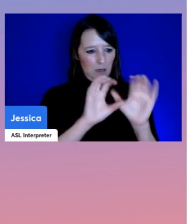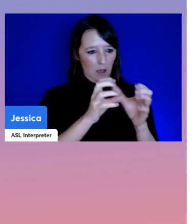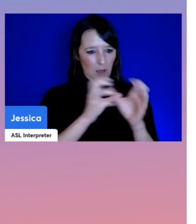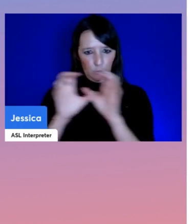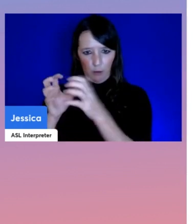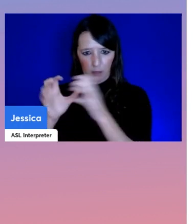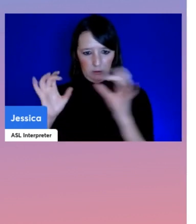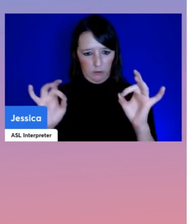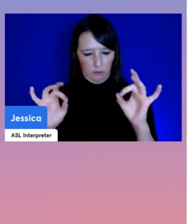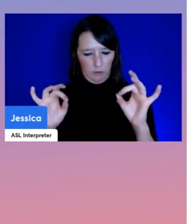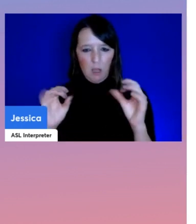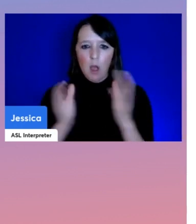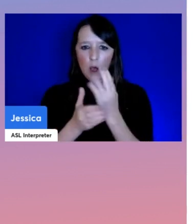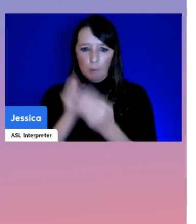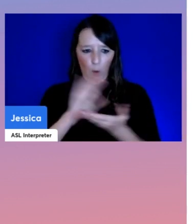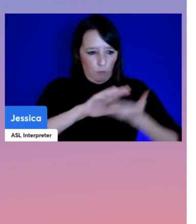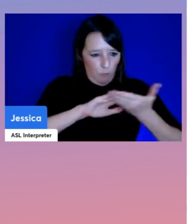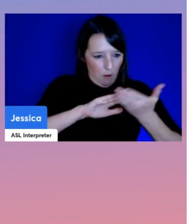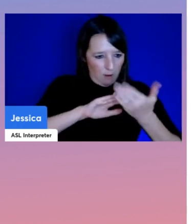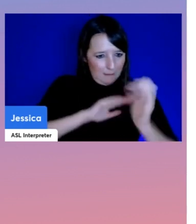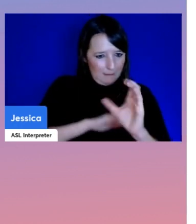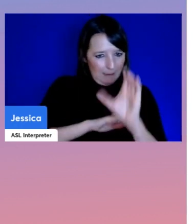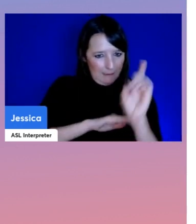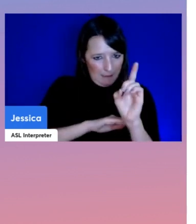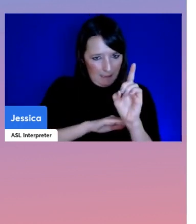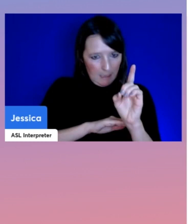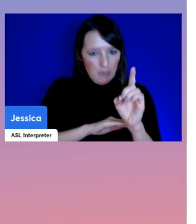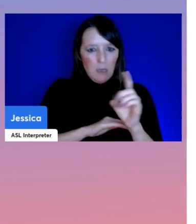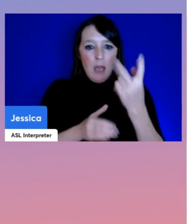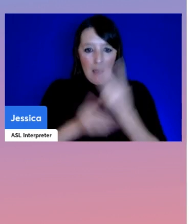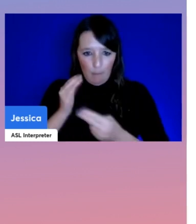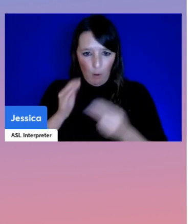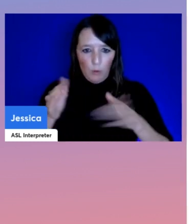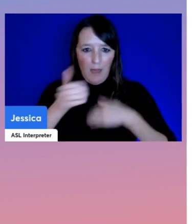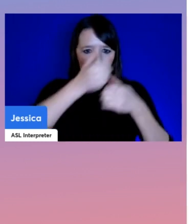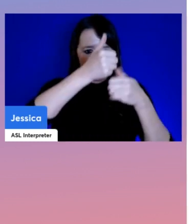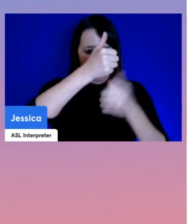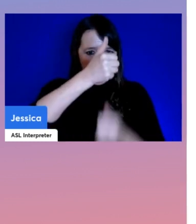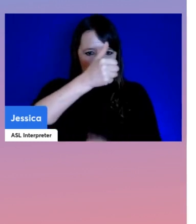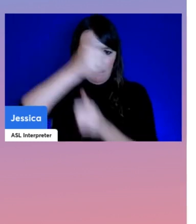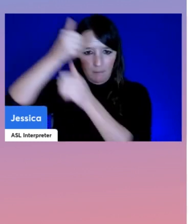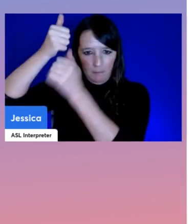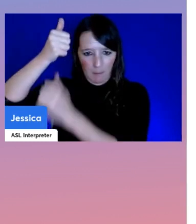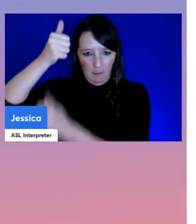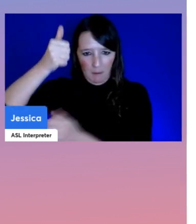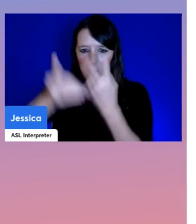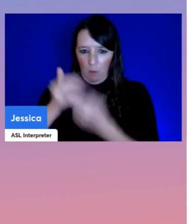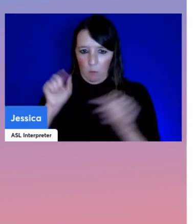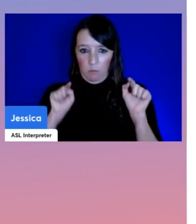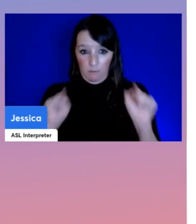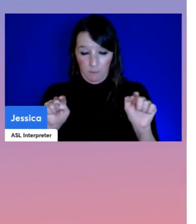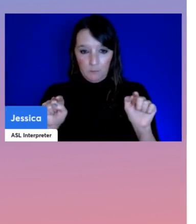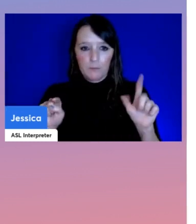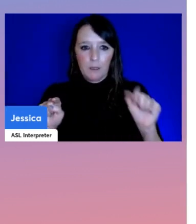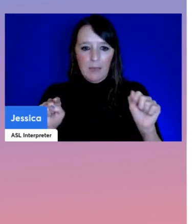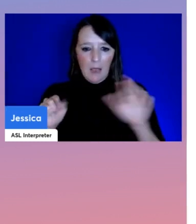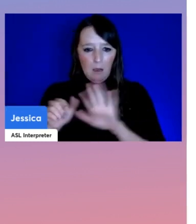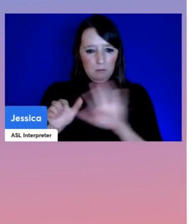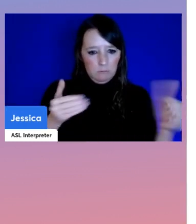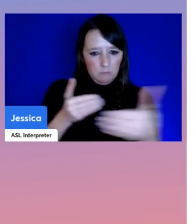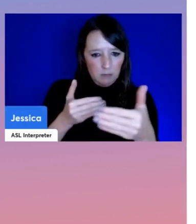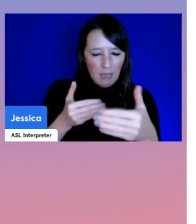Argo CD, and each cluster will also have a sample application deployed. In front of the clusters, I have a